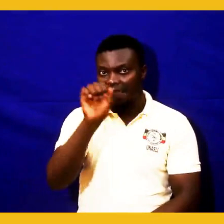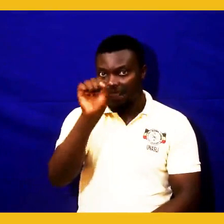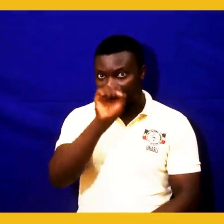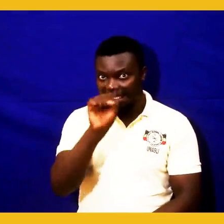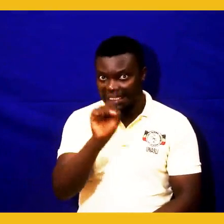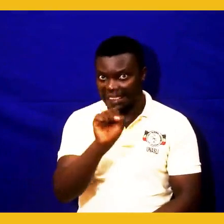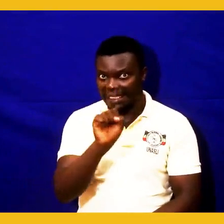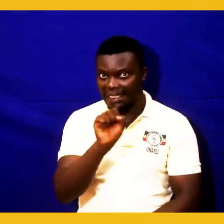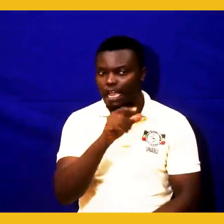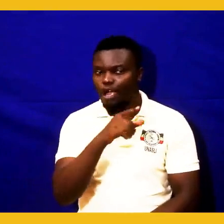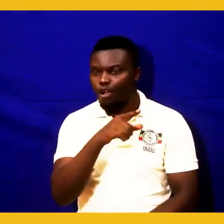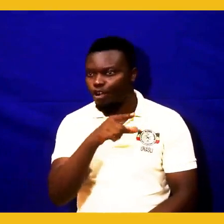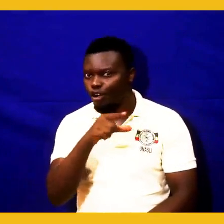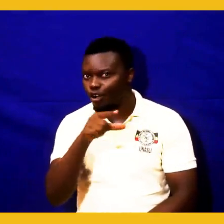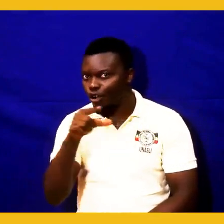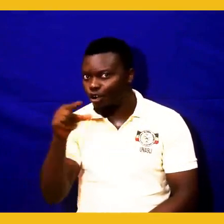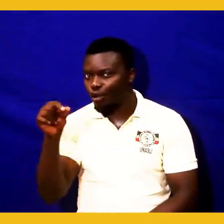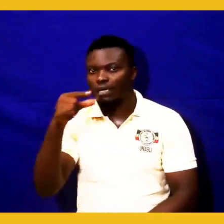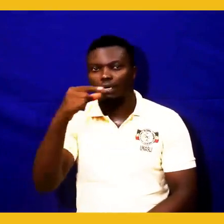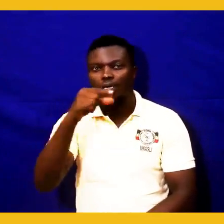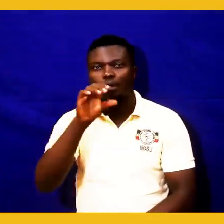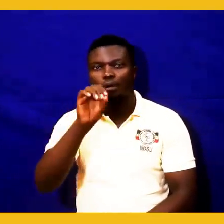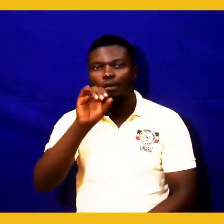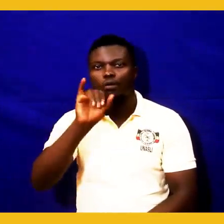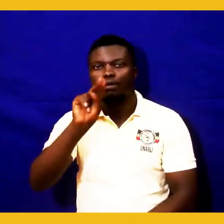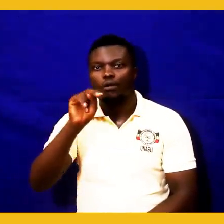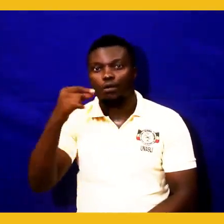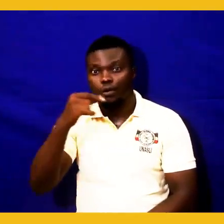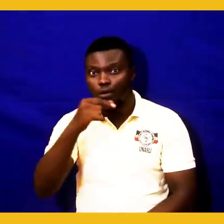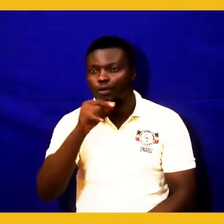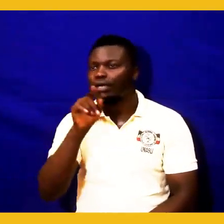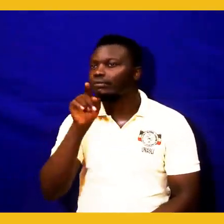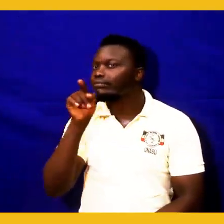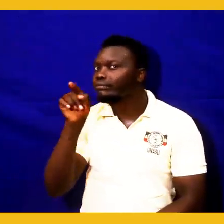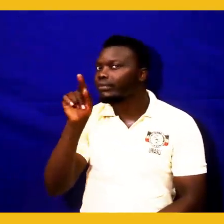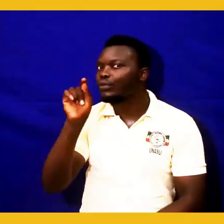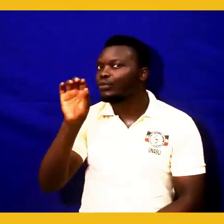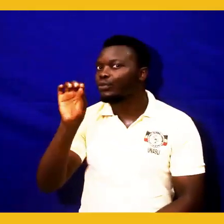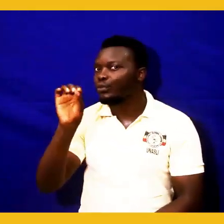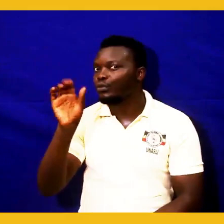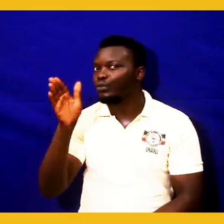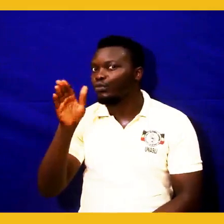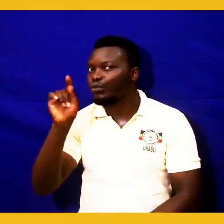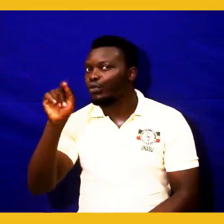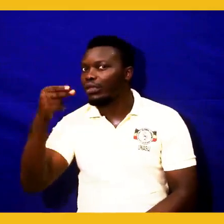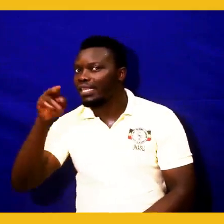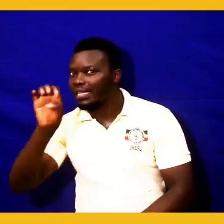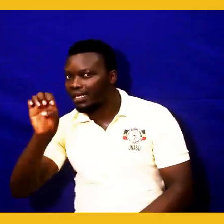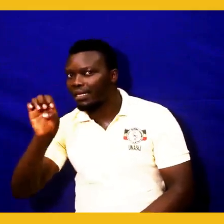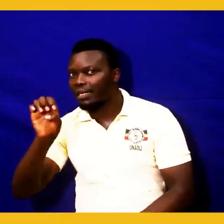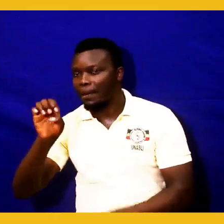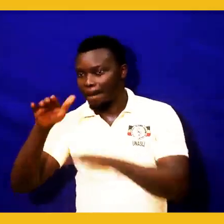Mother is going to the market.